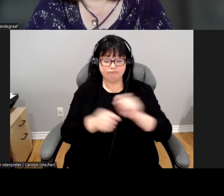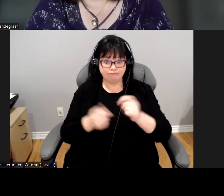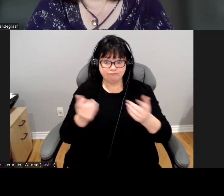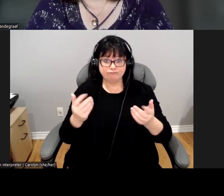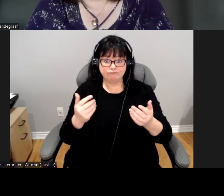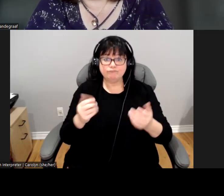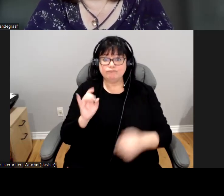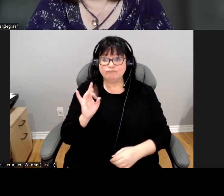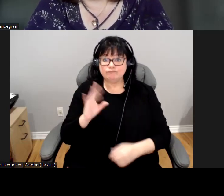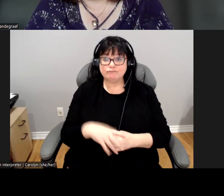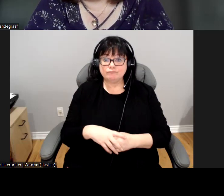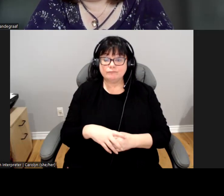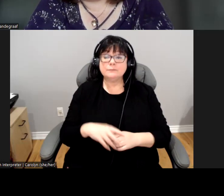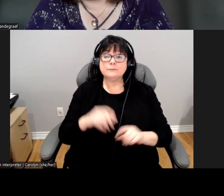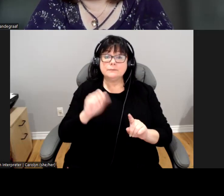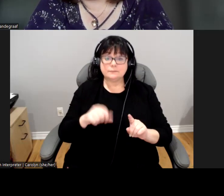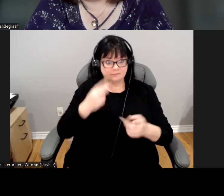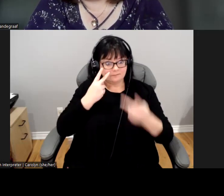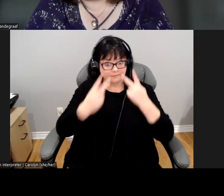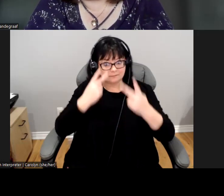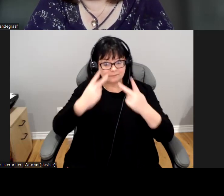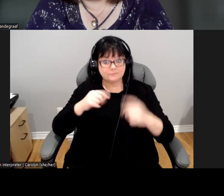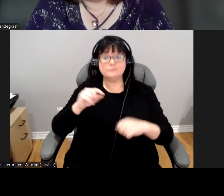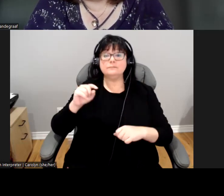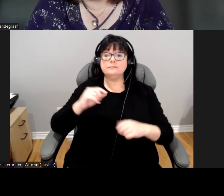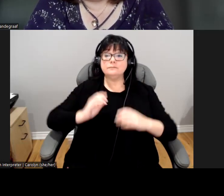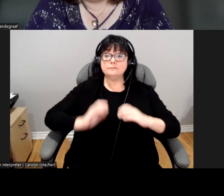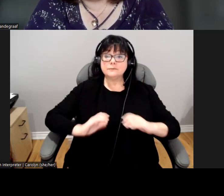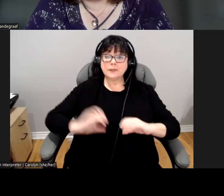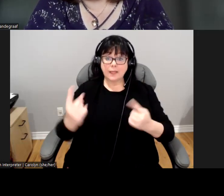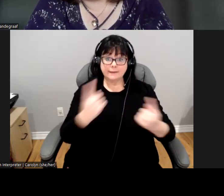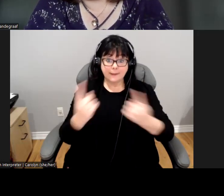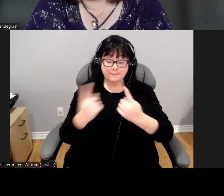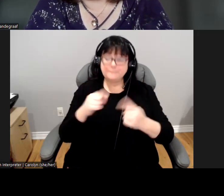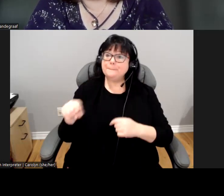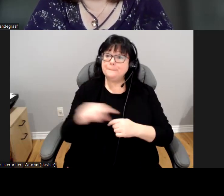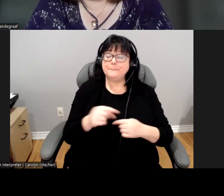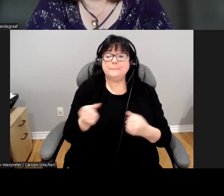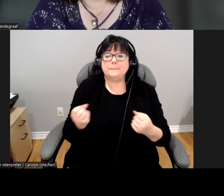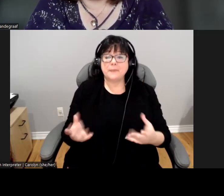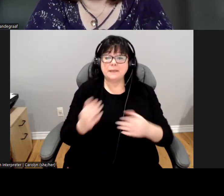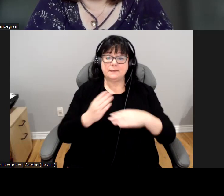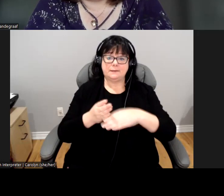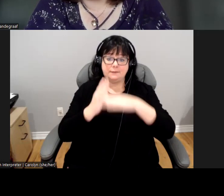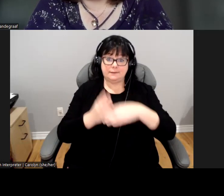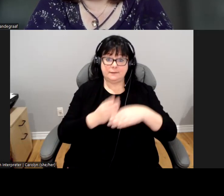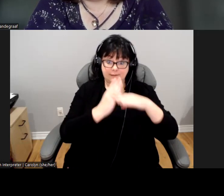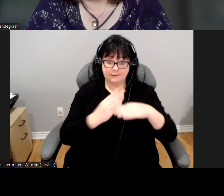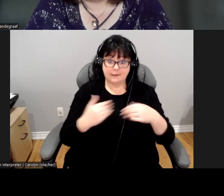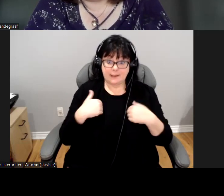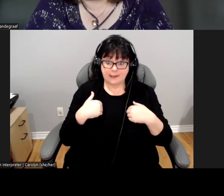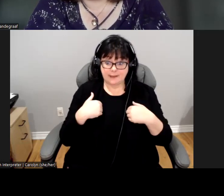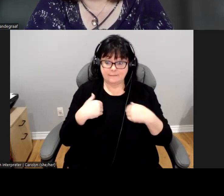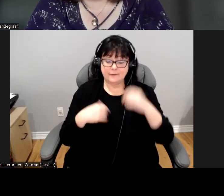can imagine the type of barrier that these clients now, these sort of intended job